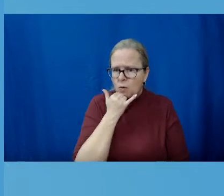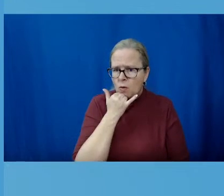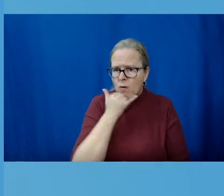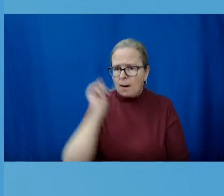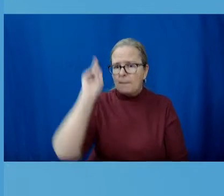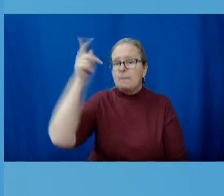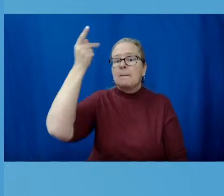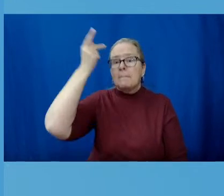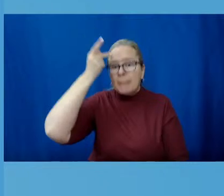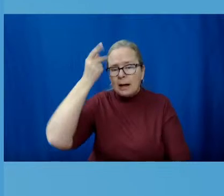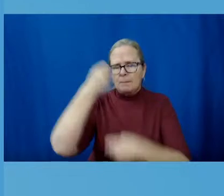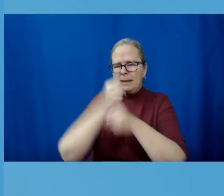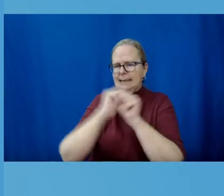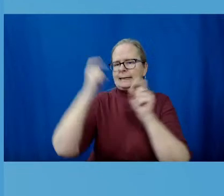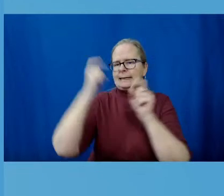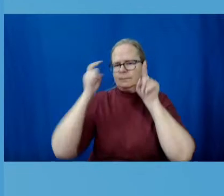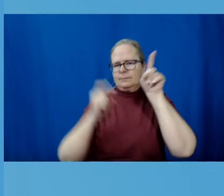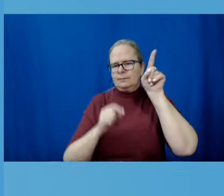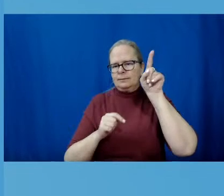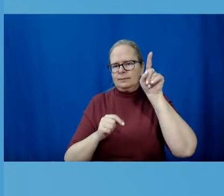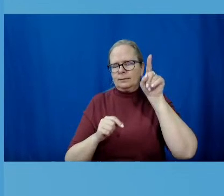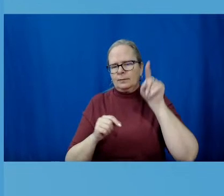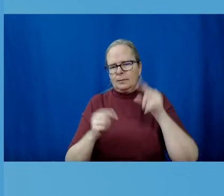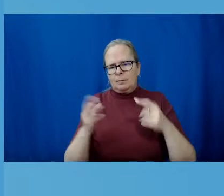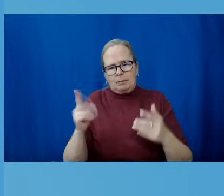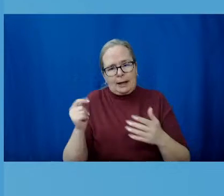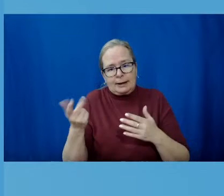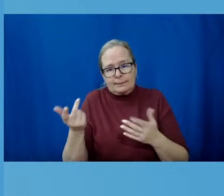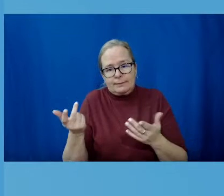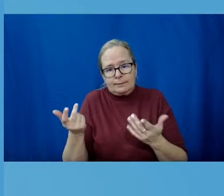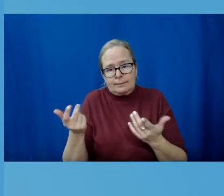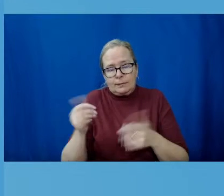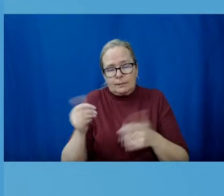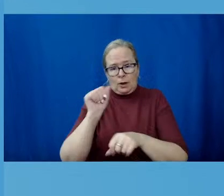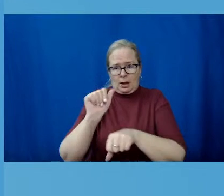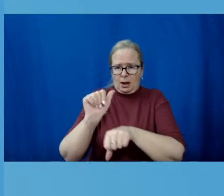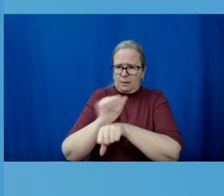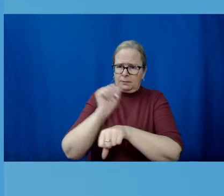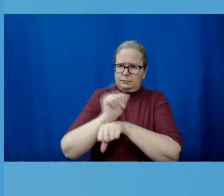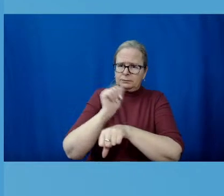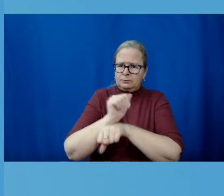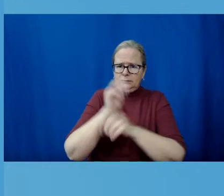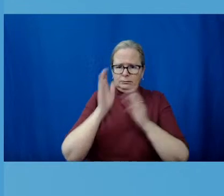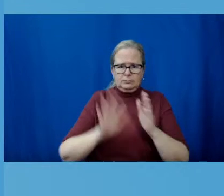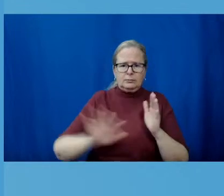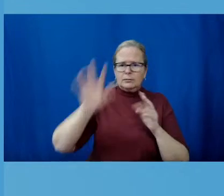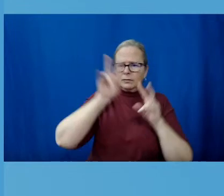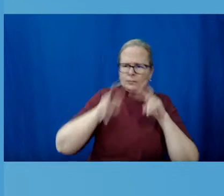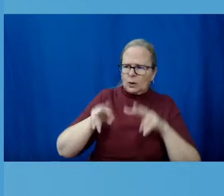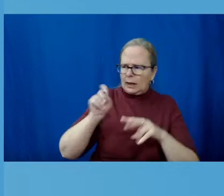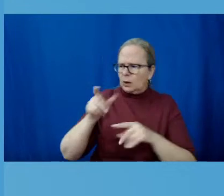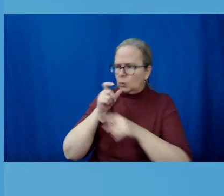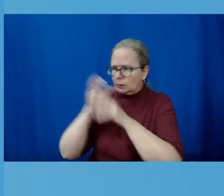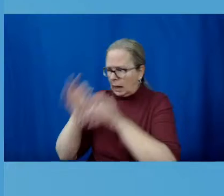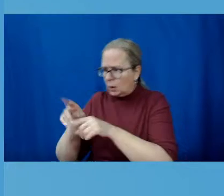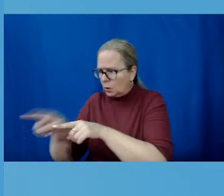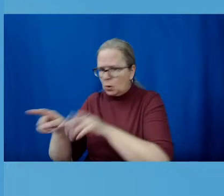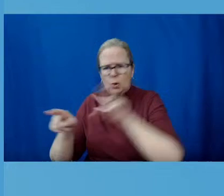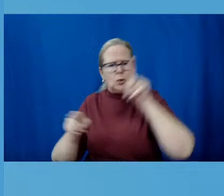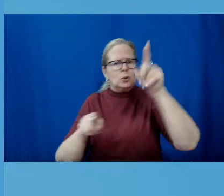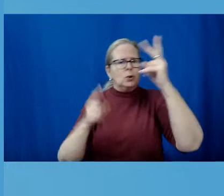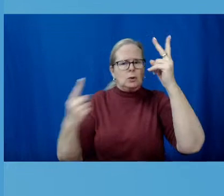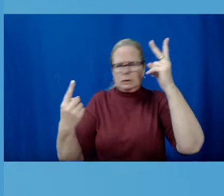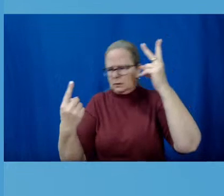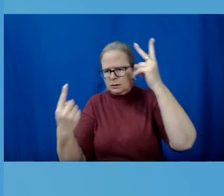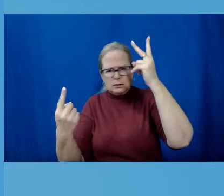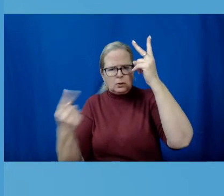problematic for Albertans because we don't know who's making the decisions. We clearly do not know who's making the decisions. And we don't know who is accountable.